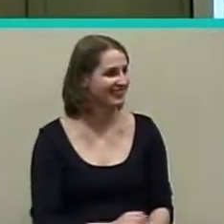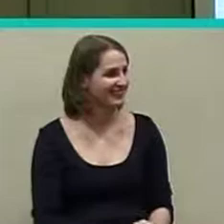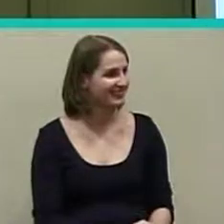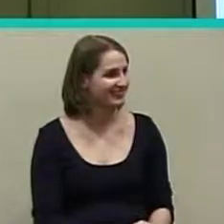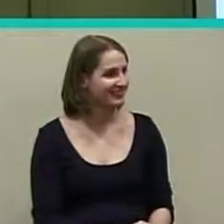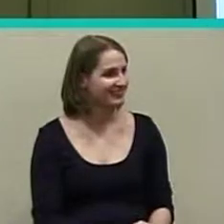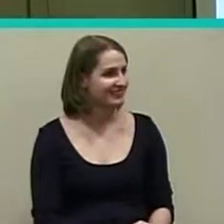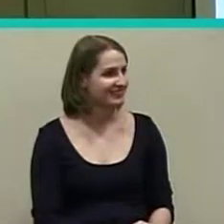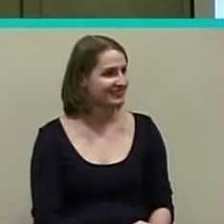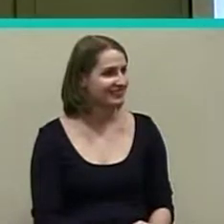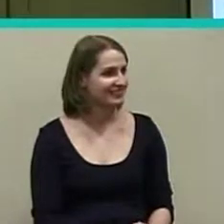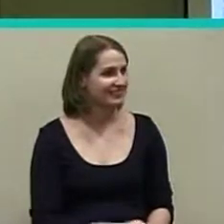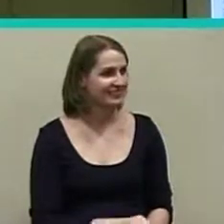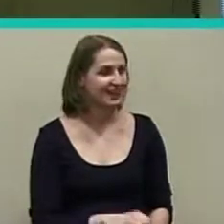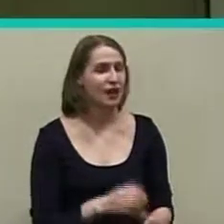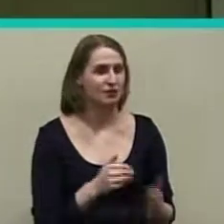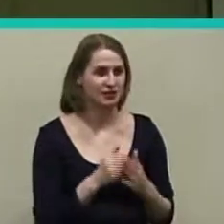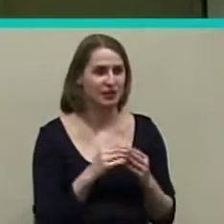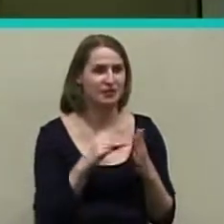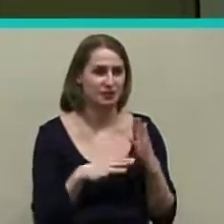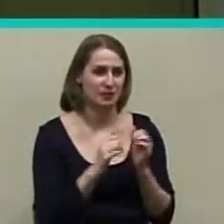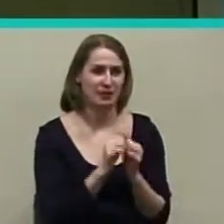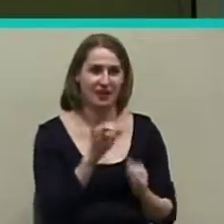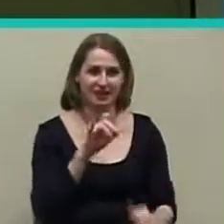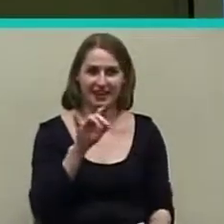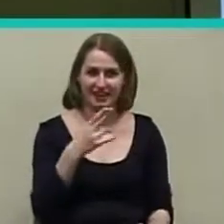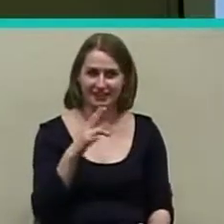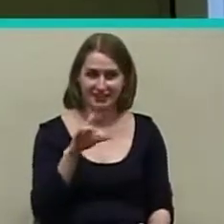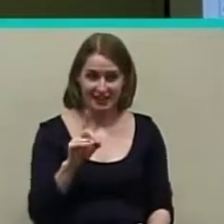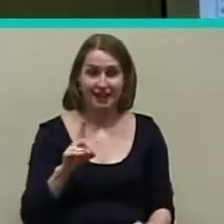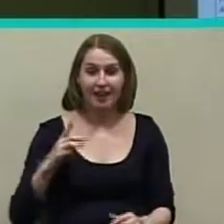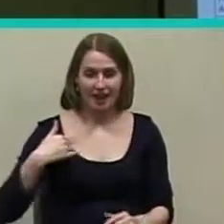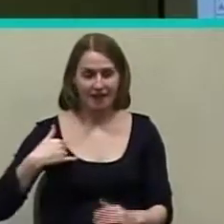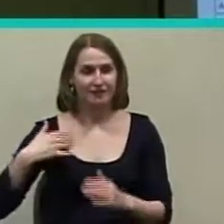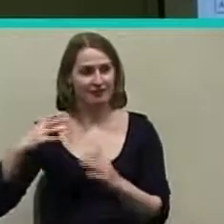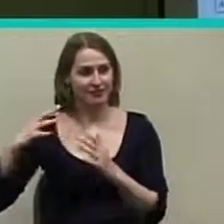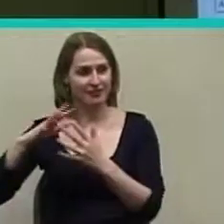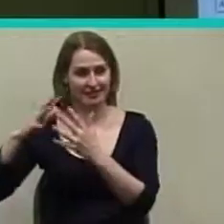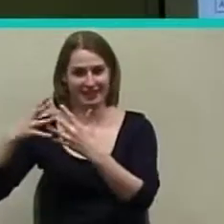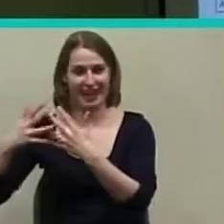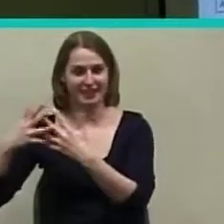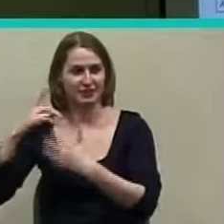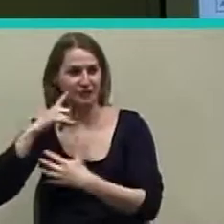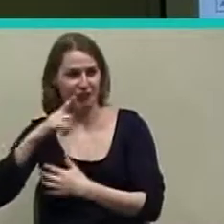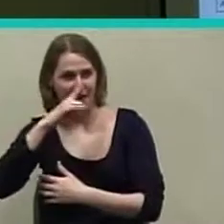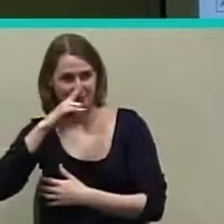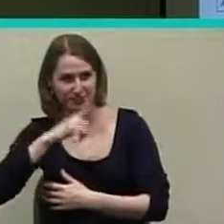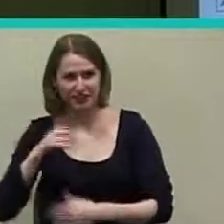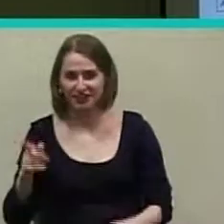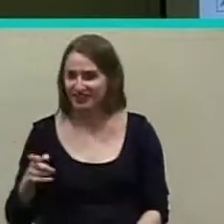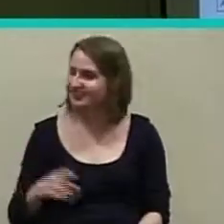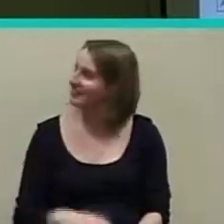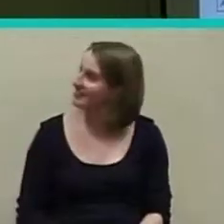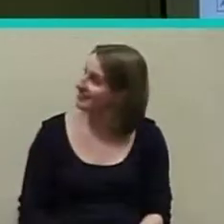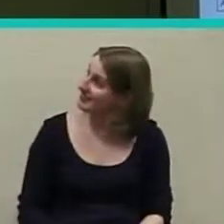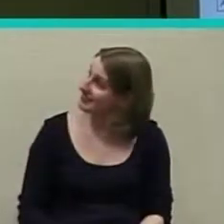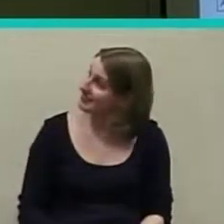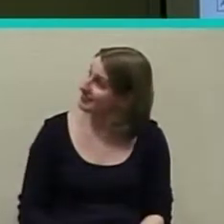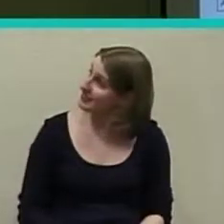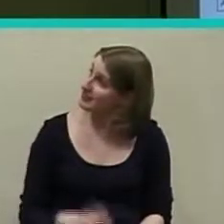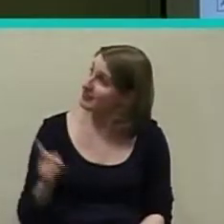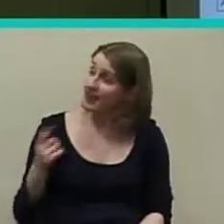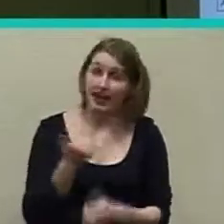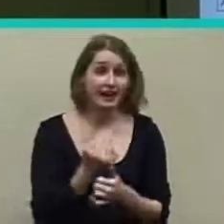We, in each student's desk, put 5 little boxes. We look for opportunities to respond. Anytime a child gets an opportunity to respond, we put a mark. Anytime they get a